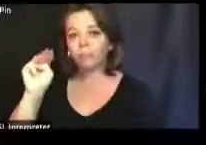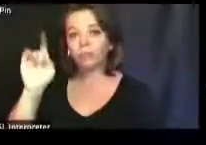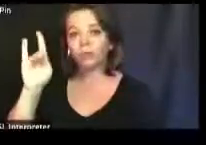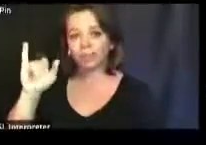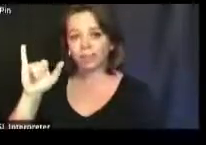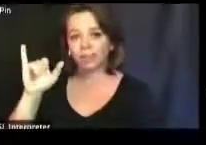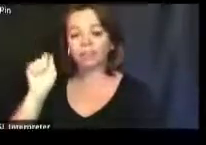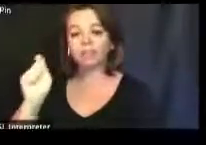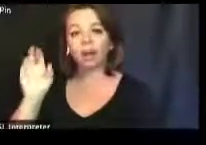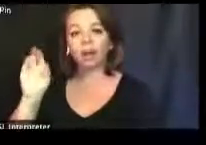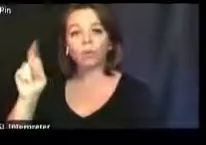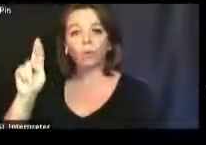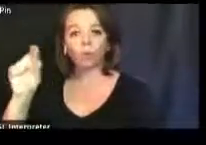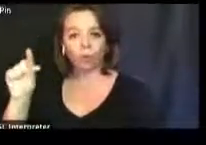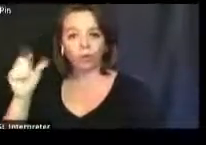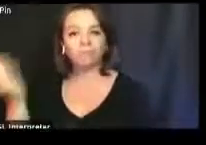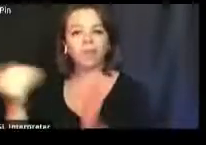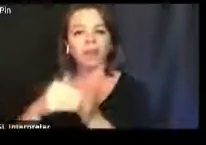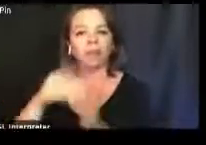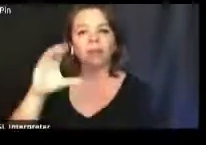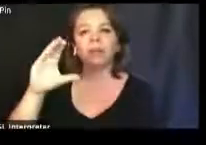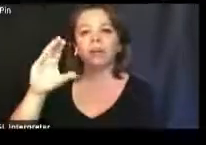drawmycacommunity.org. Again, that is